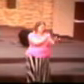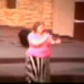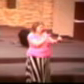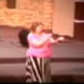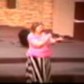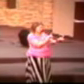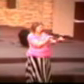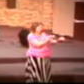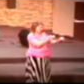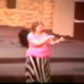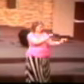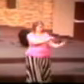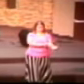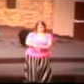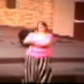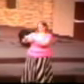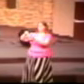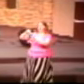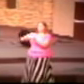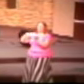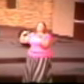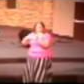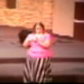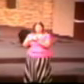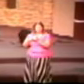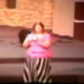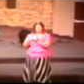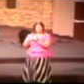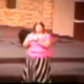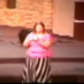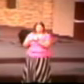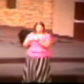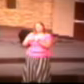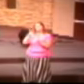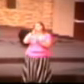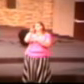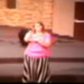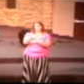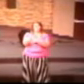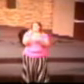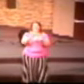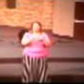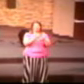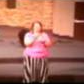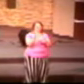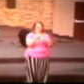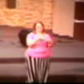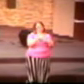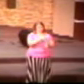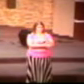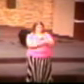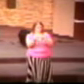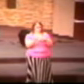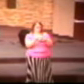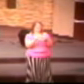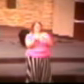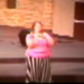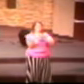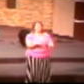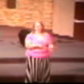to intendance. I heard a preacher use this several months ago, and he made up this word, but I'm going to steal it anyway.